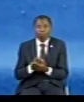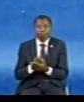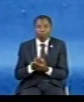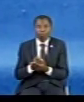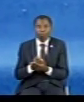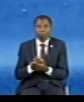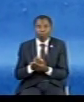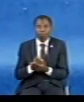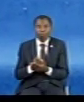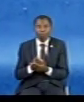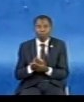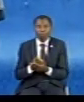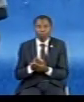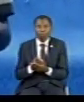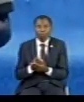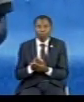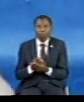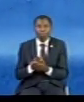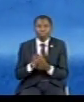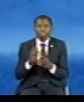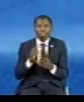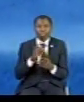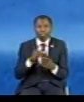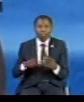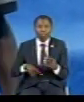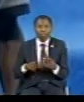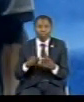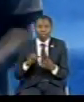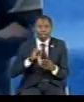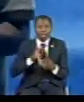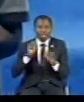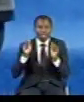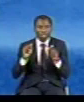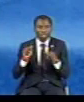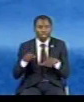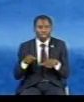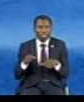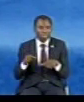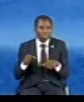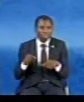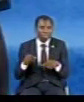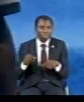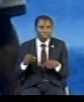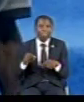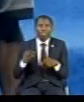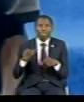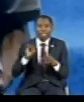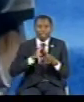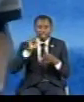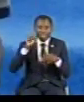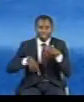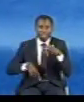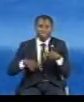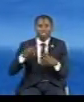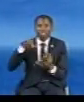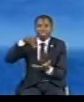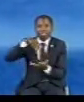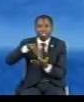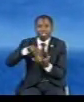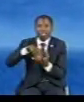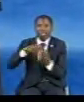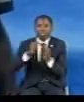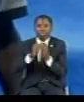Without somebody helping me, put your hands together. I can't stand. Without holding walking stick, I can't walk.